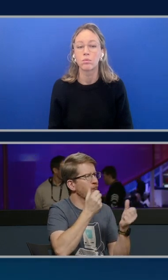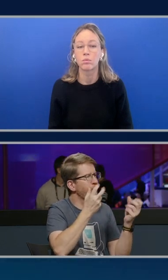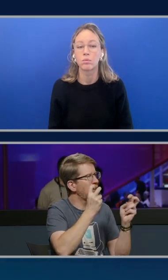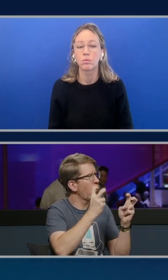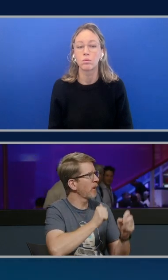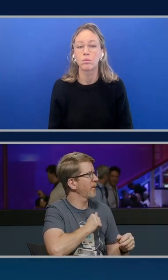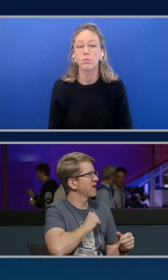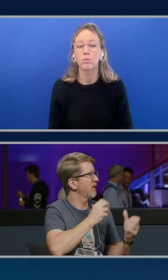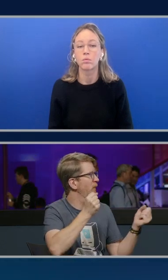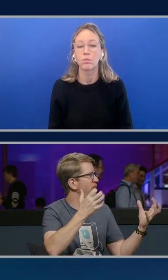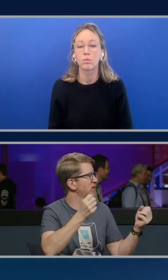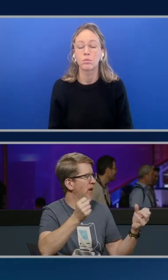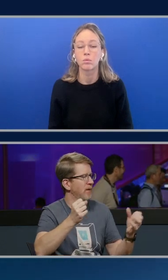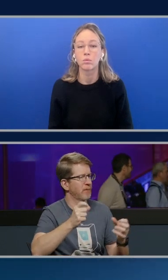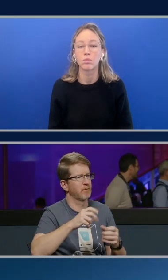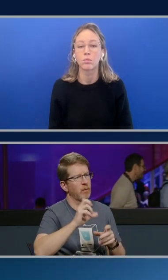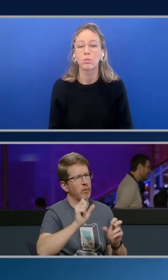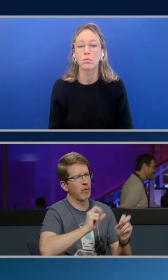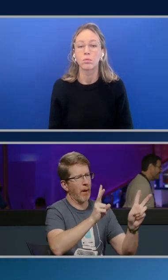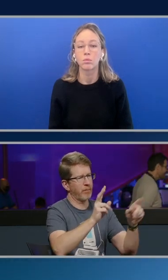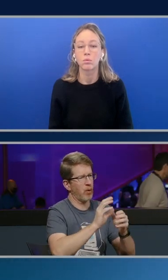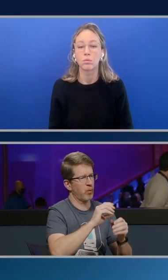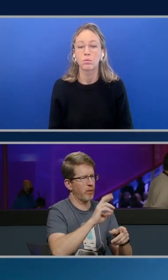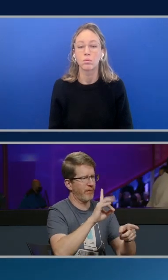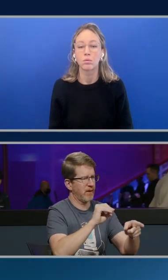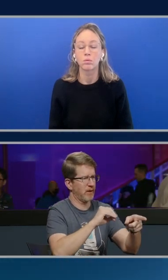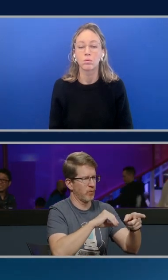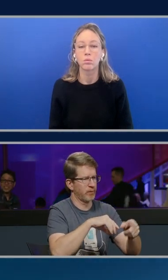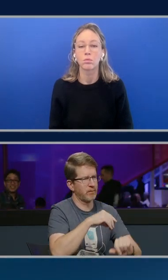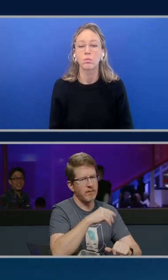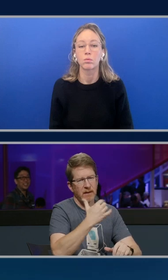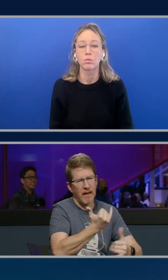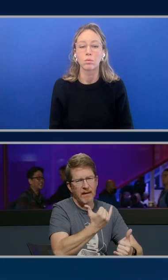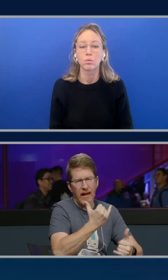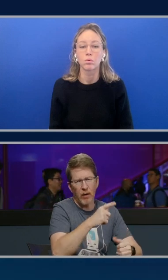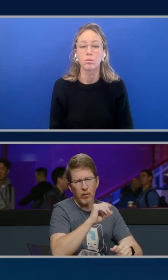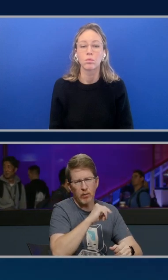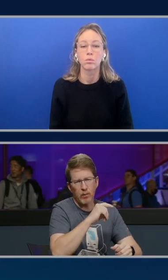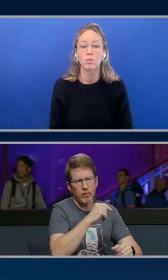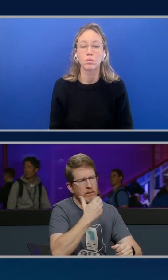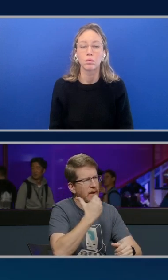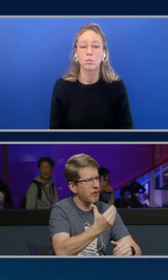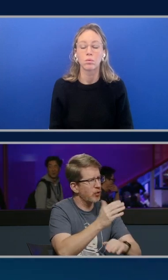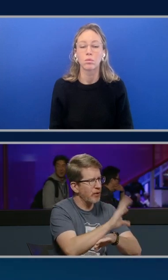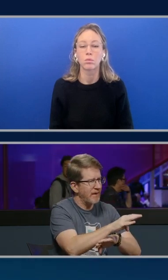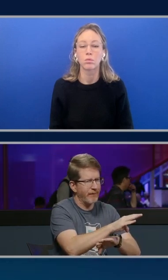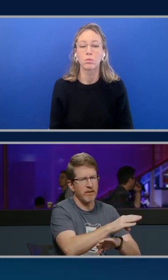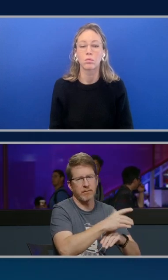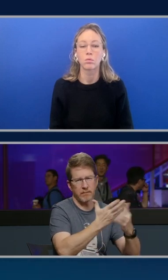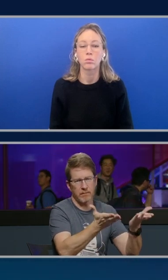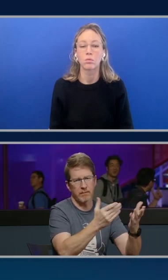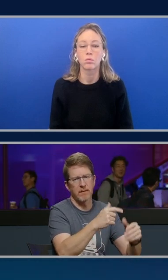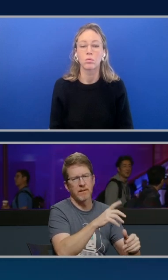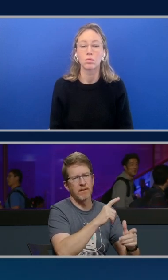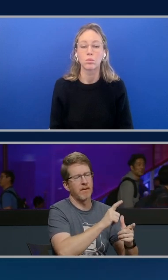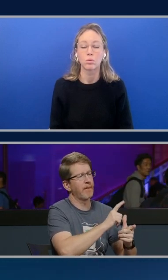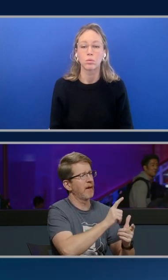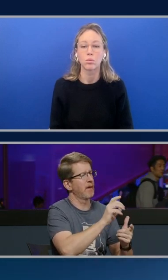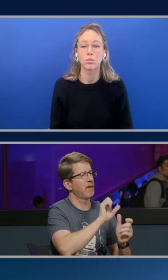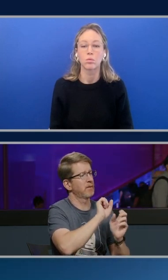used. So I recorded myself signing a few of these phrases, and we upload the videos to here. So I